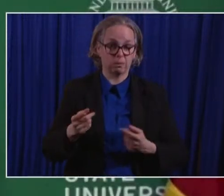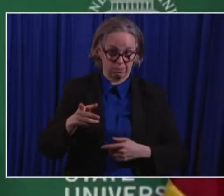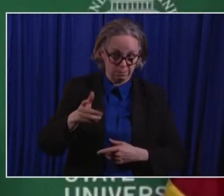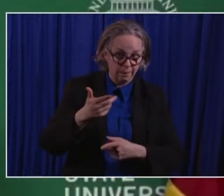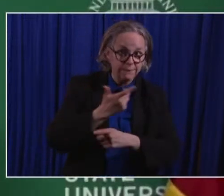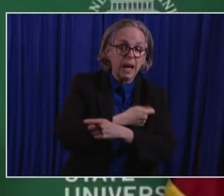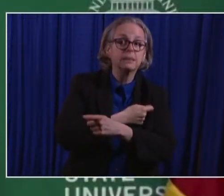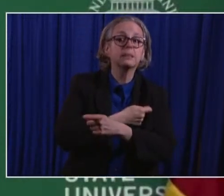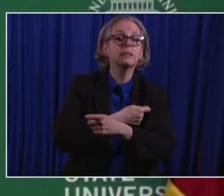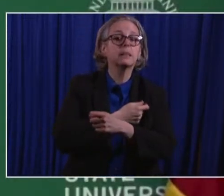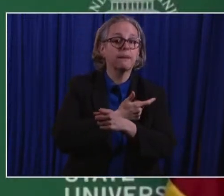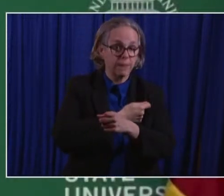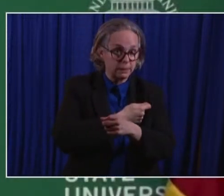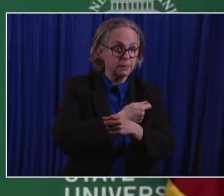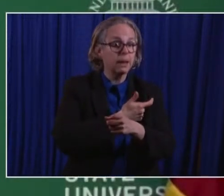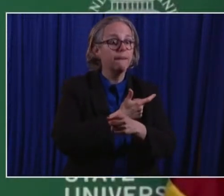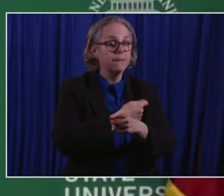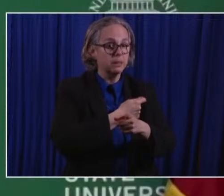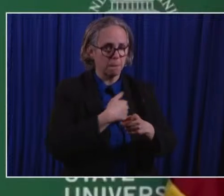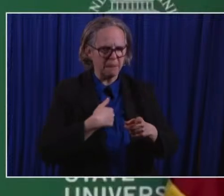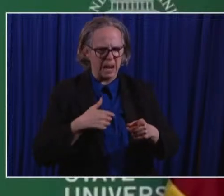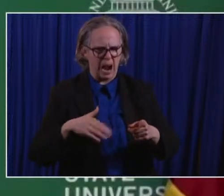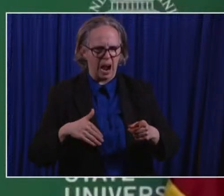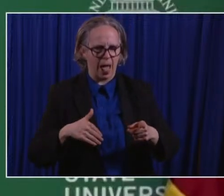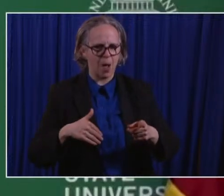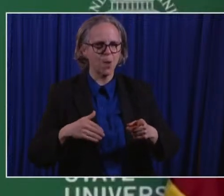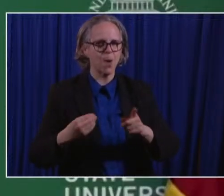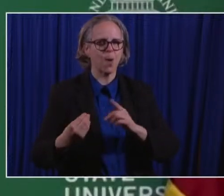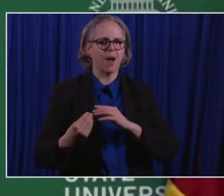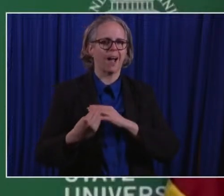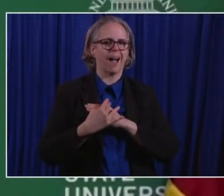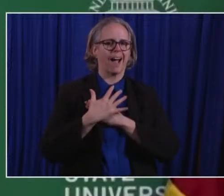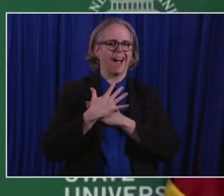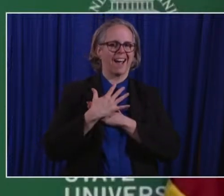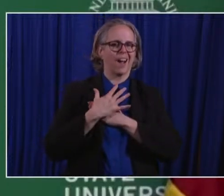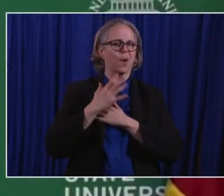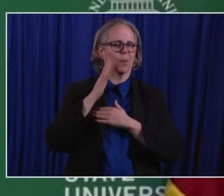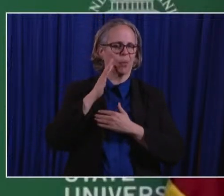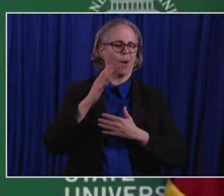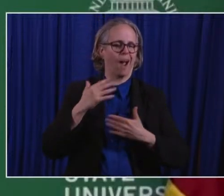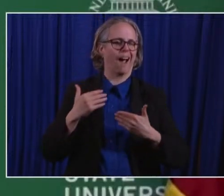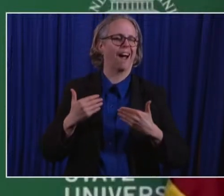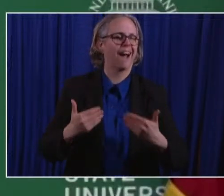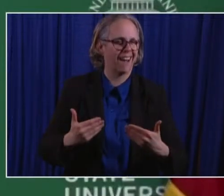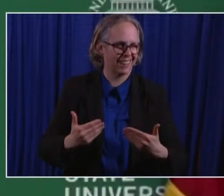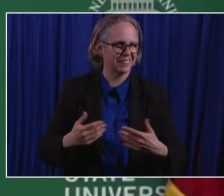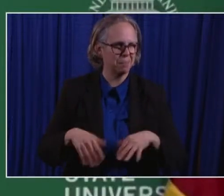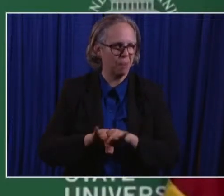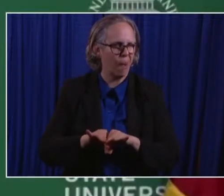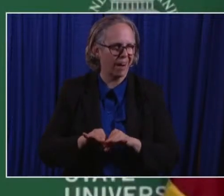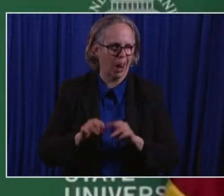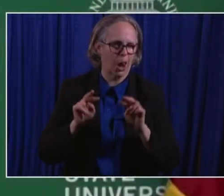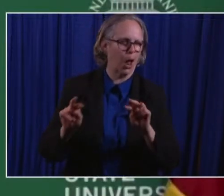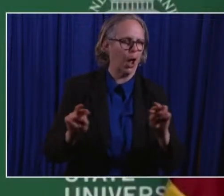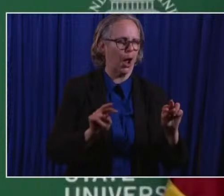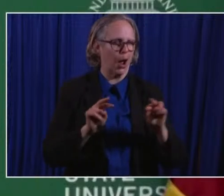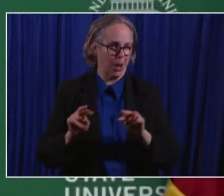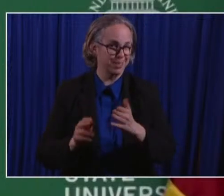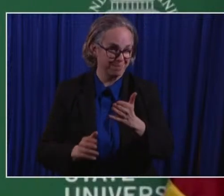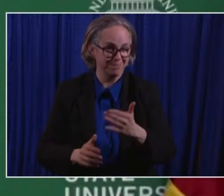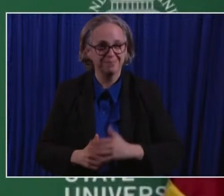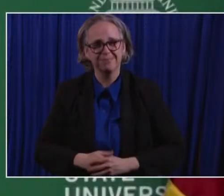shot, I think that is important. We're working reached out with labor unions and working with